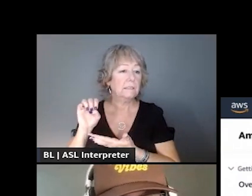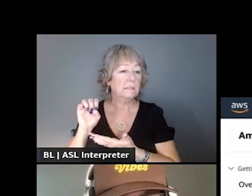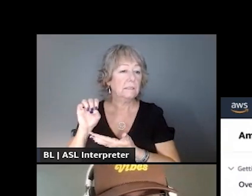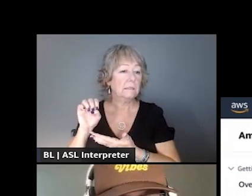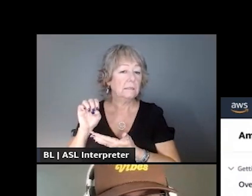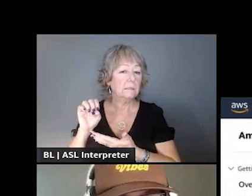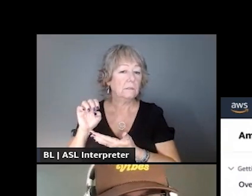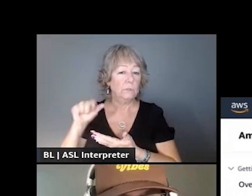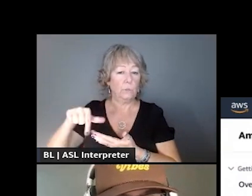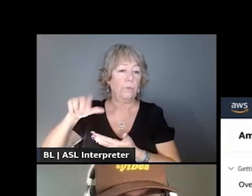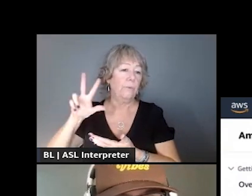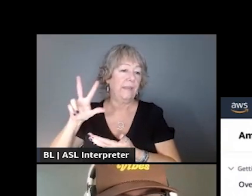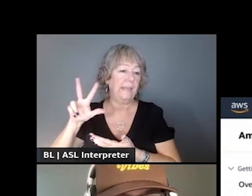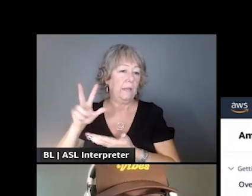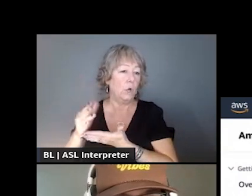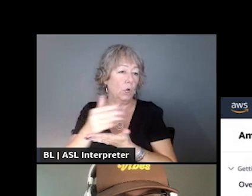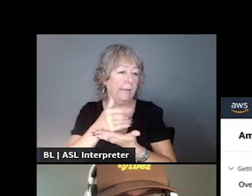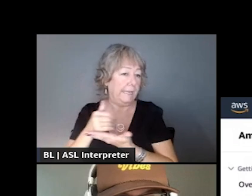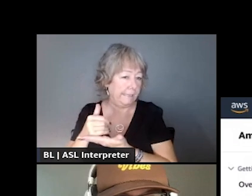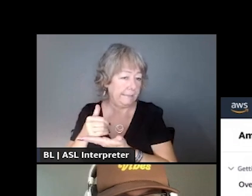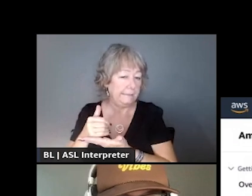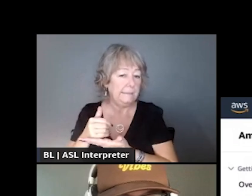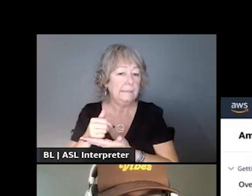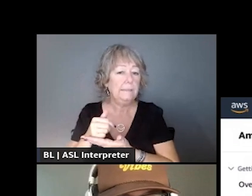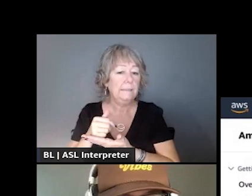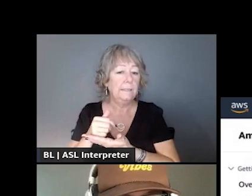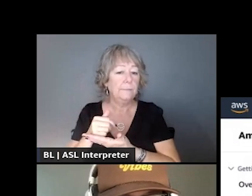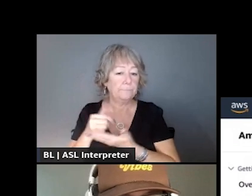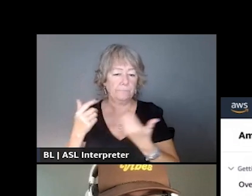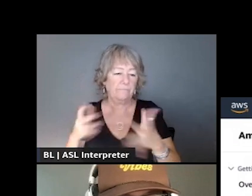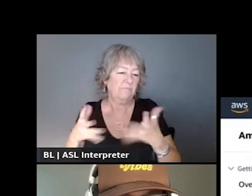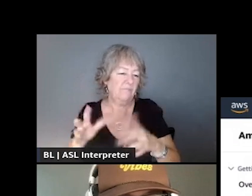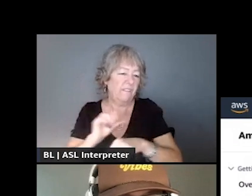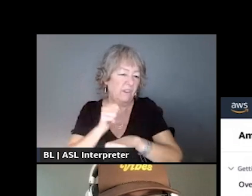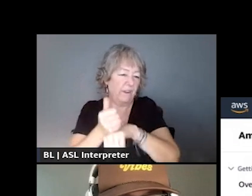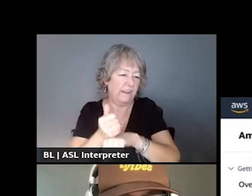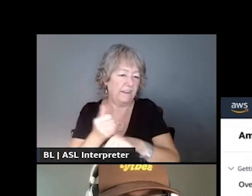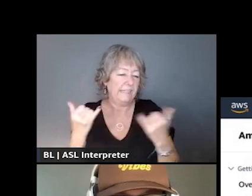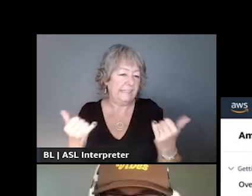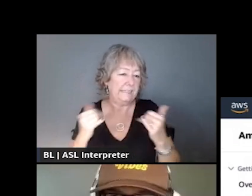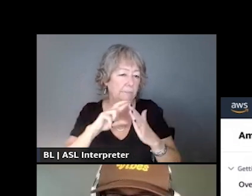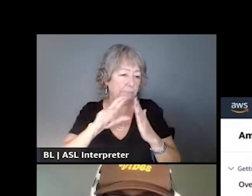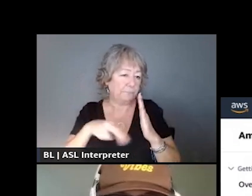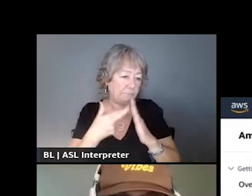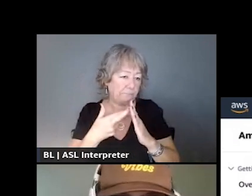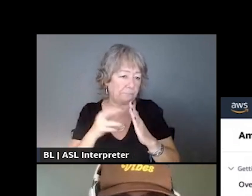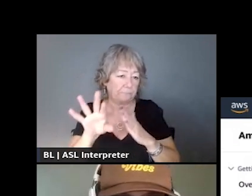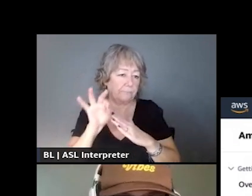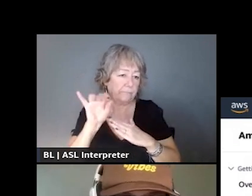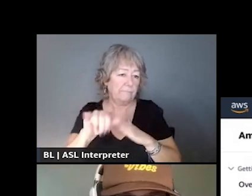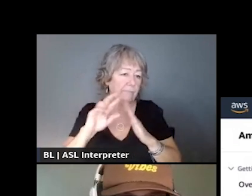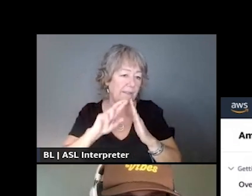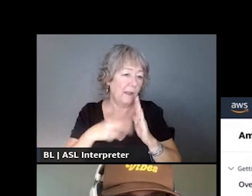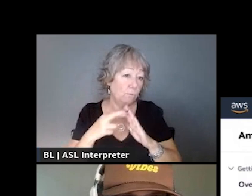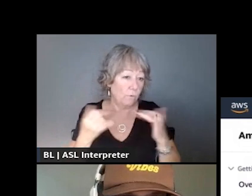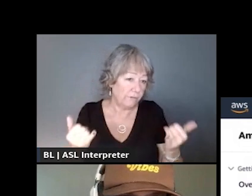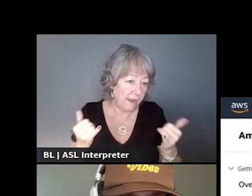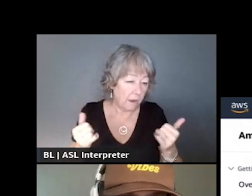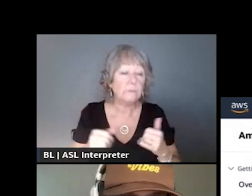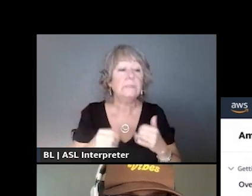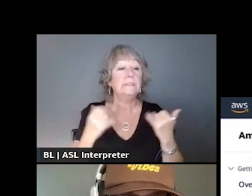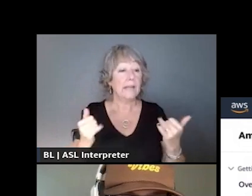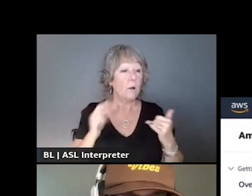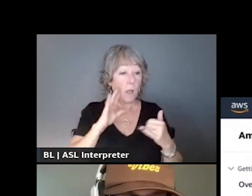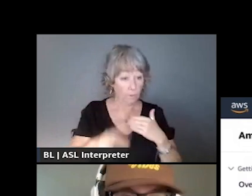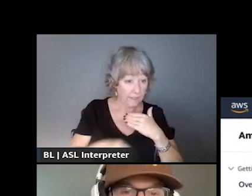Amazon Q3 earning. I've already created an existing role, so I'm just going to choose that for now. And now I'm going to add